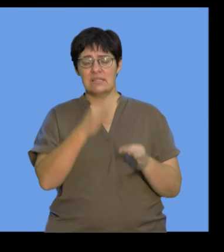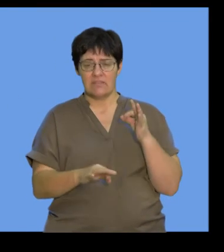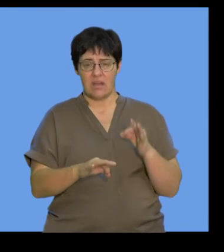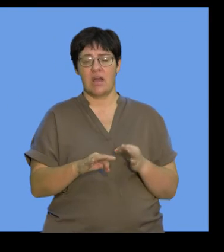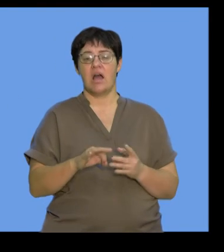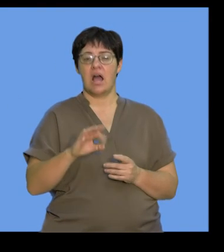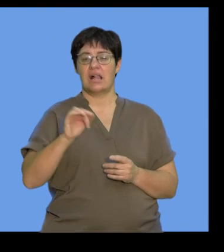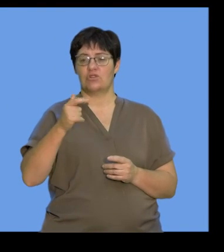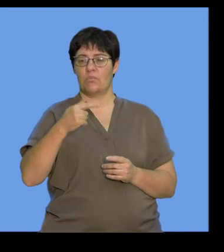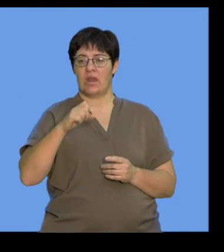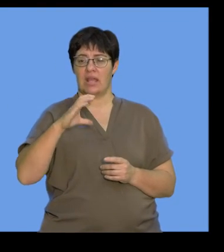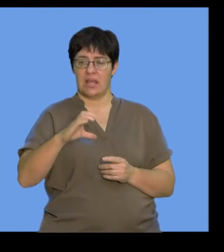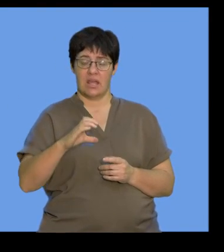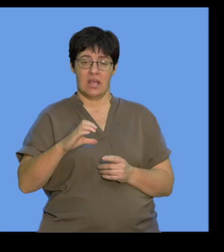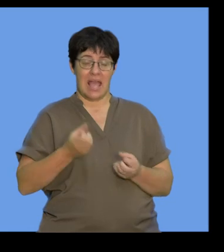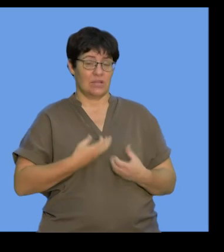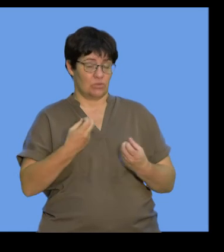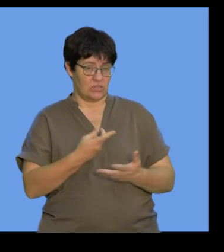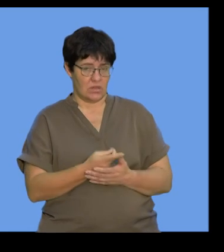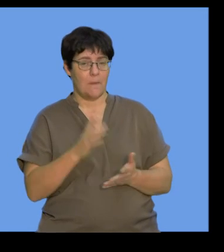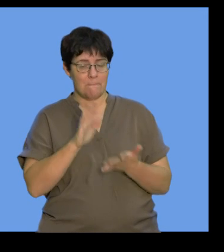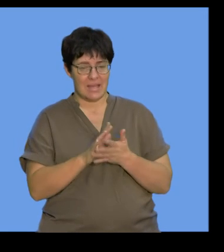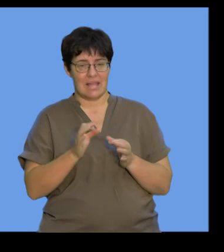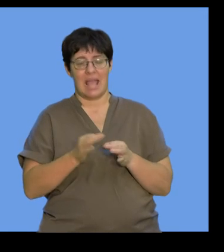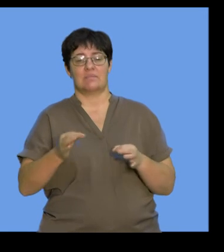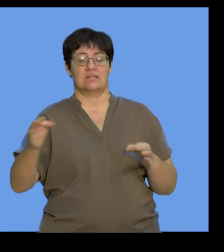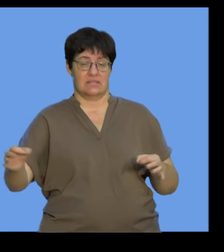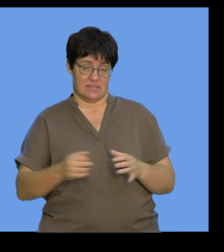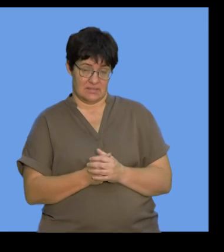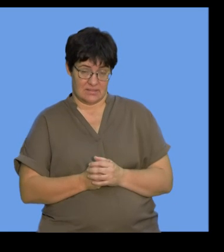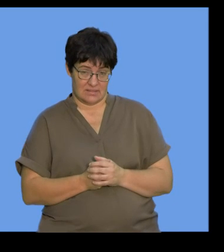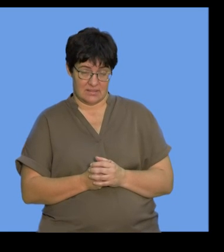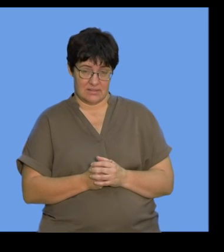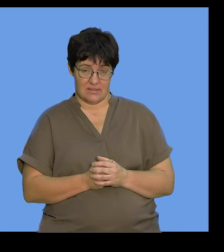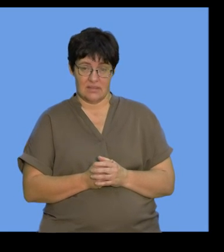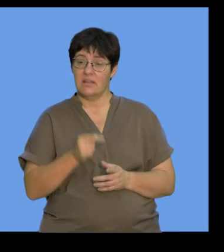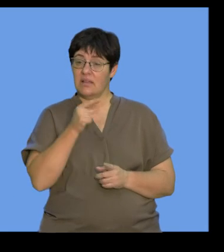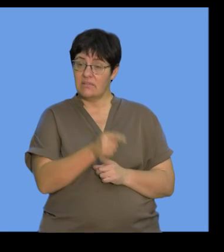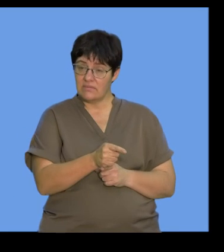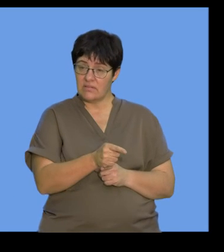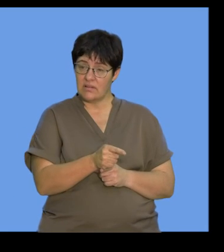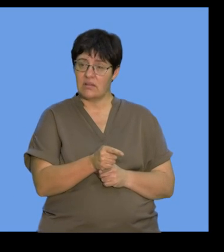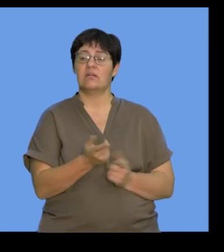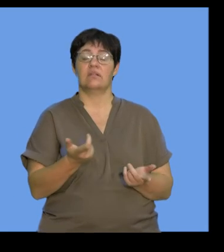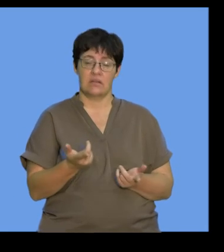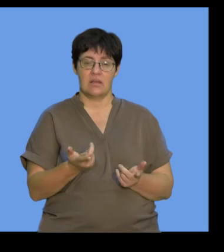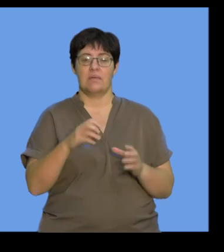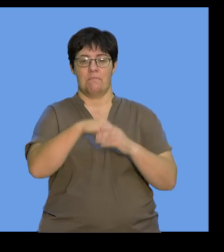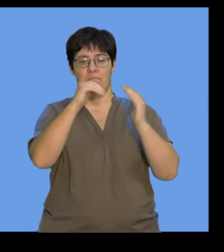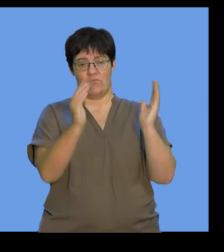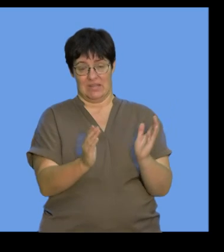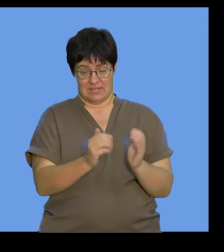algebraic expression, you need to expand, right? Whenever the terms are in what? In